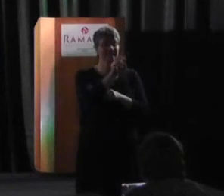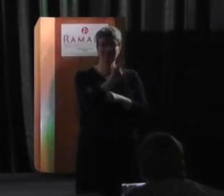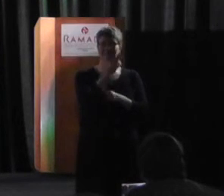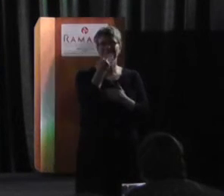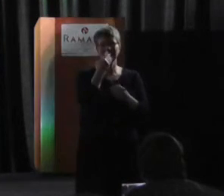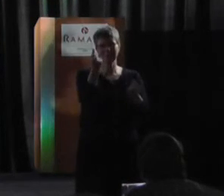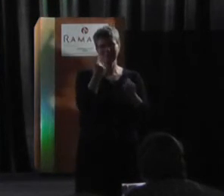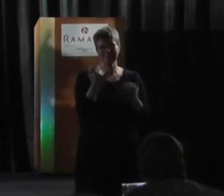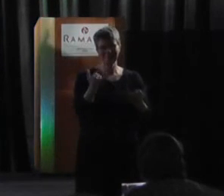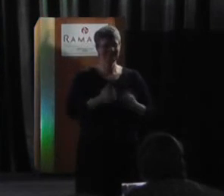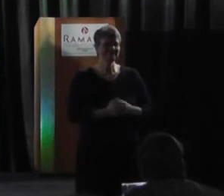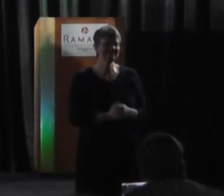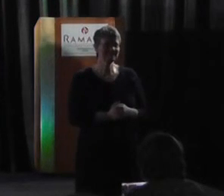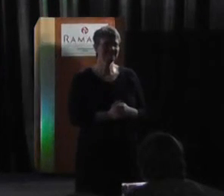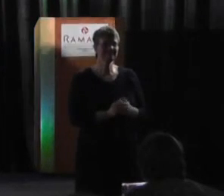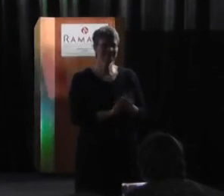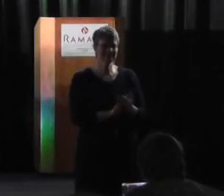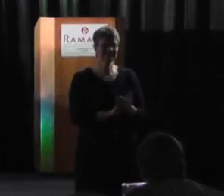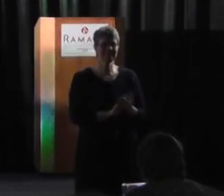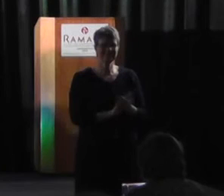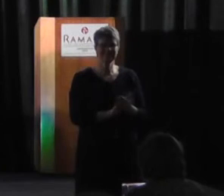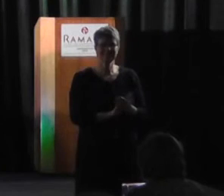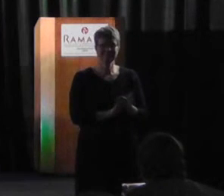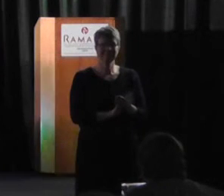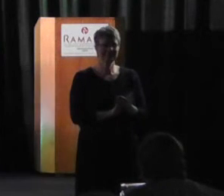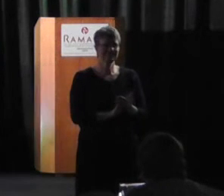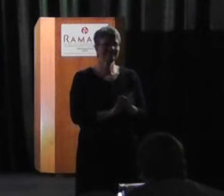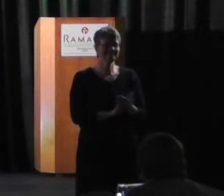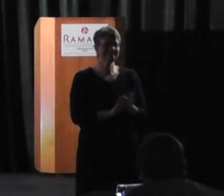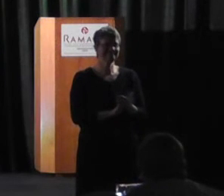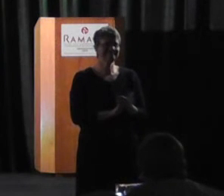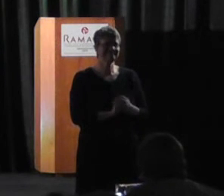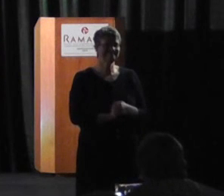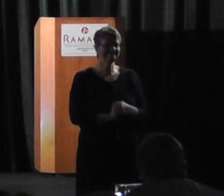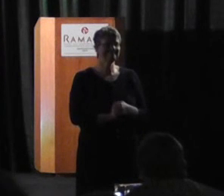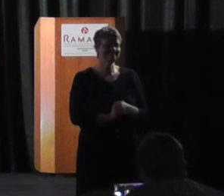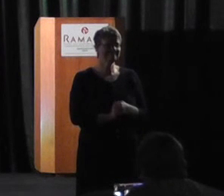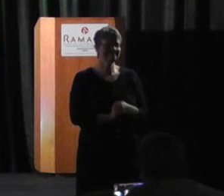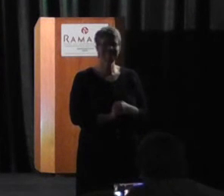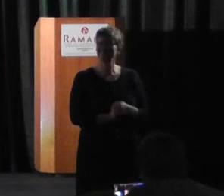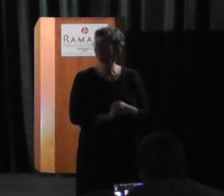Okay. Thank you. Okay. You have to give Quinn her mic back, okay?